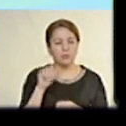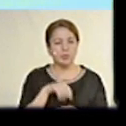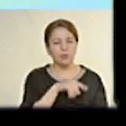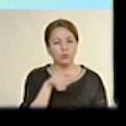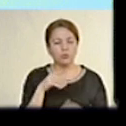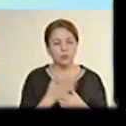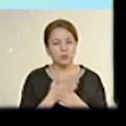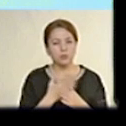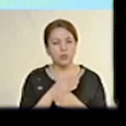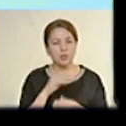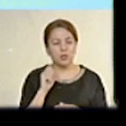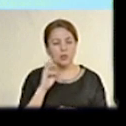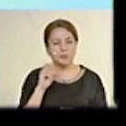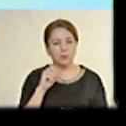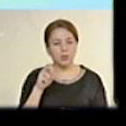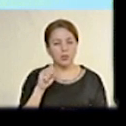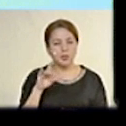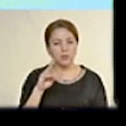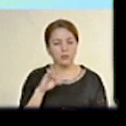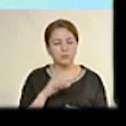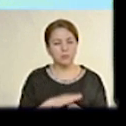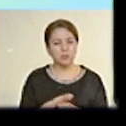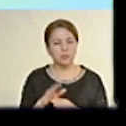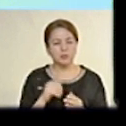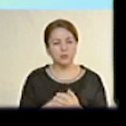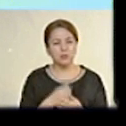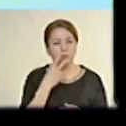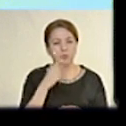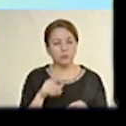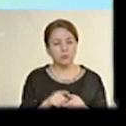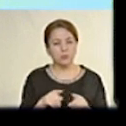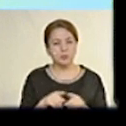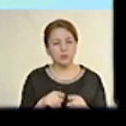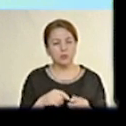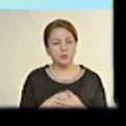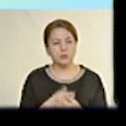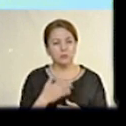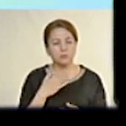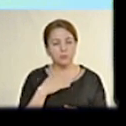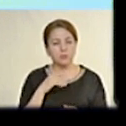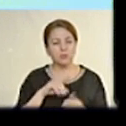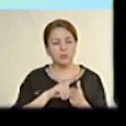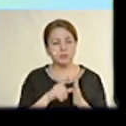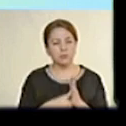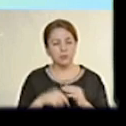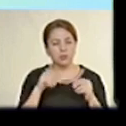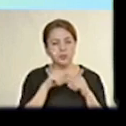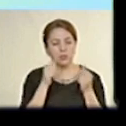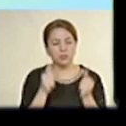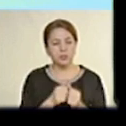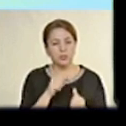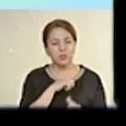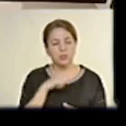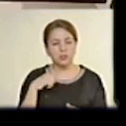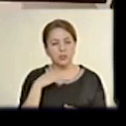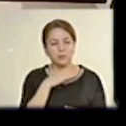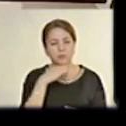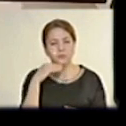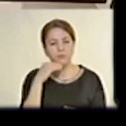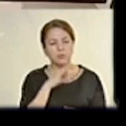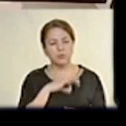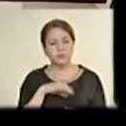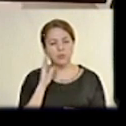yordamida amallarni bajaring. Mana ko'rib turganingizdek, biz geometrik shakllarimizdan eng ko'p foydalanadigan